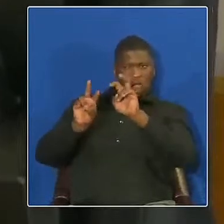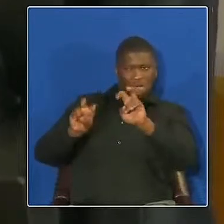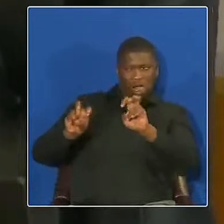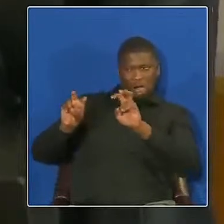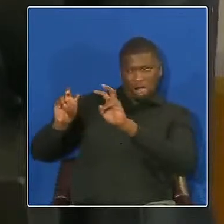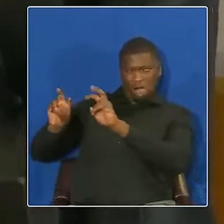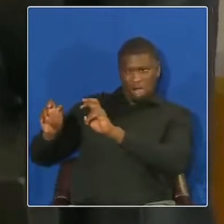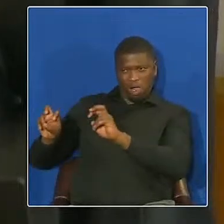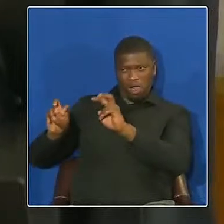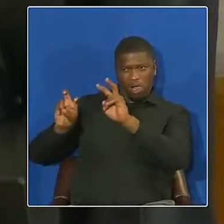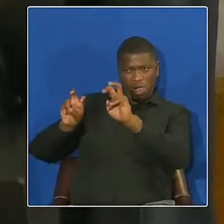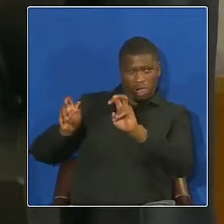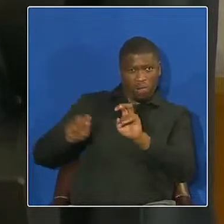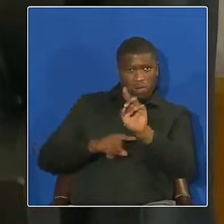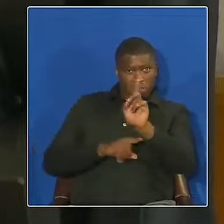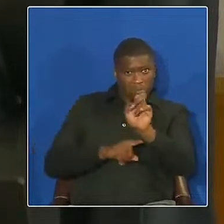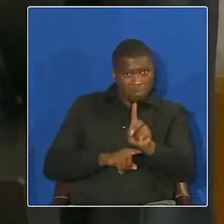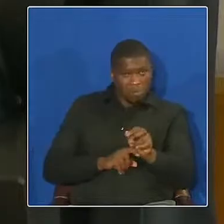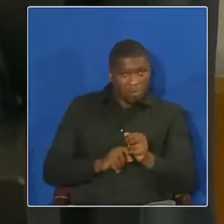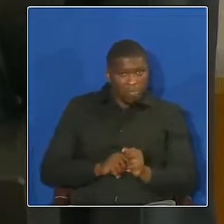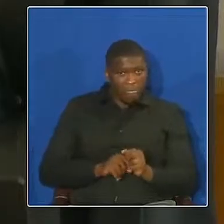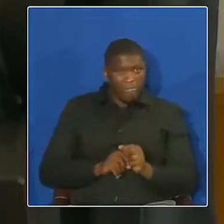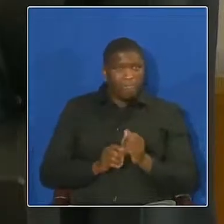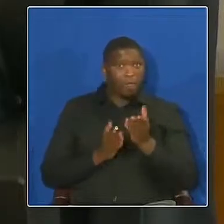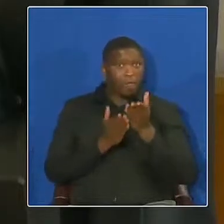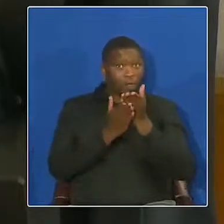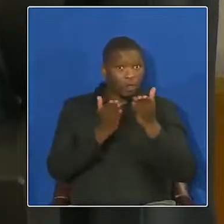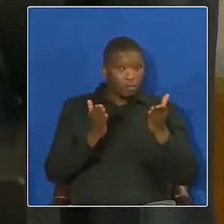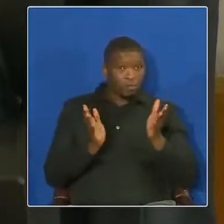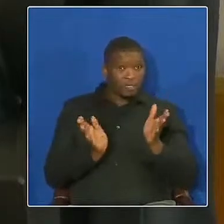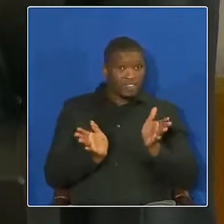investigation, have you come upon